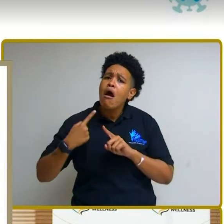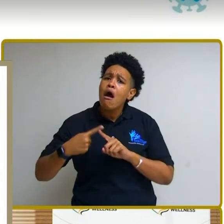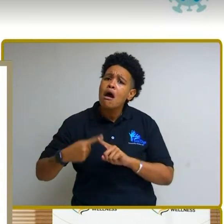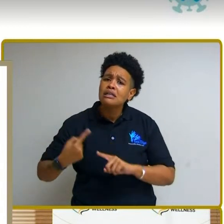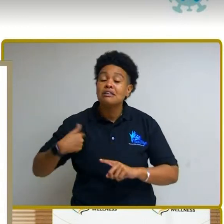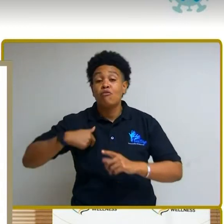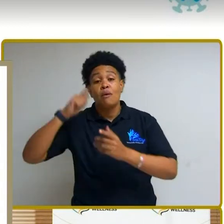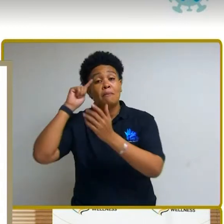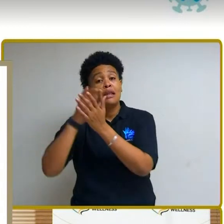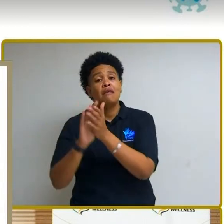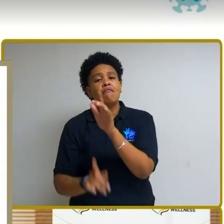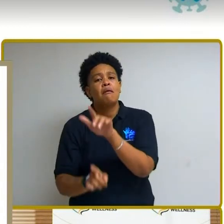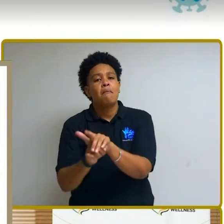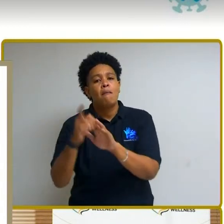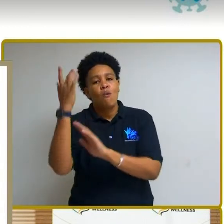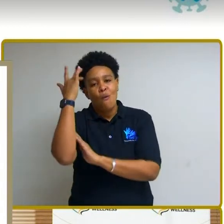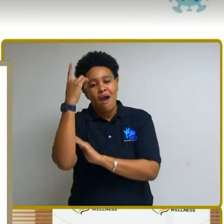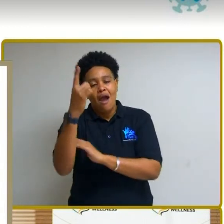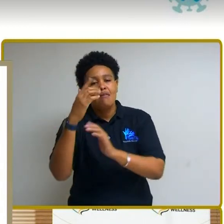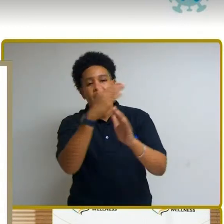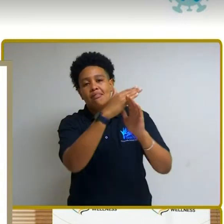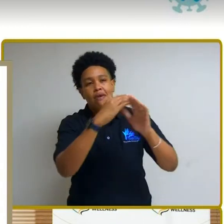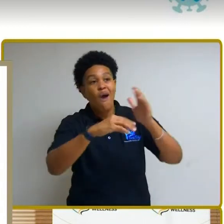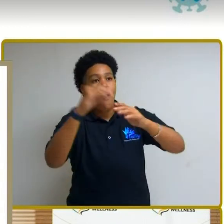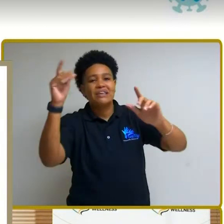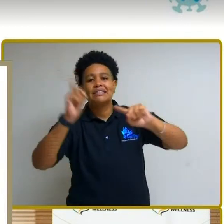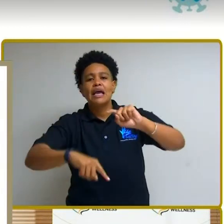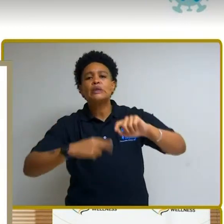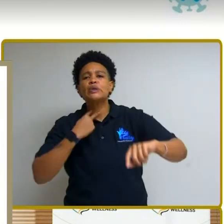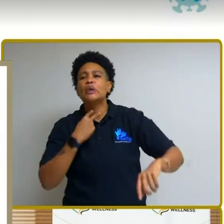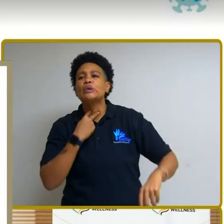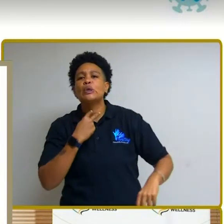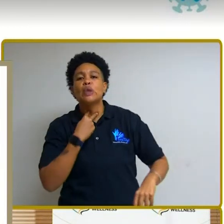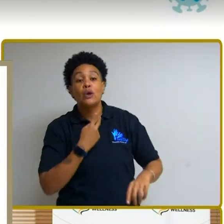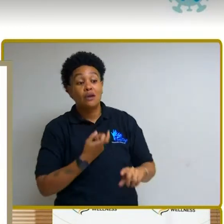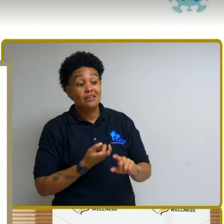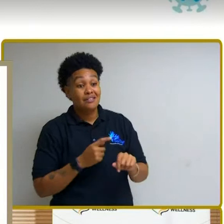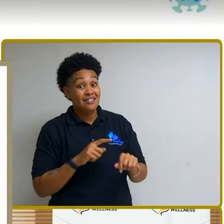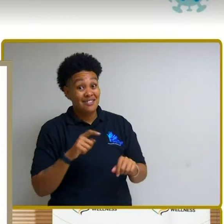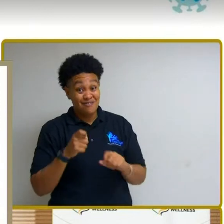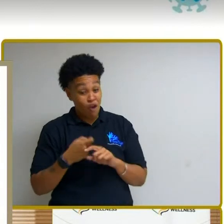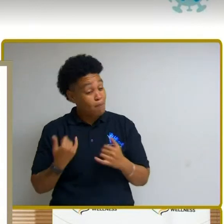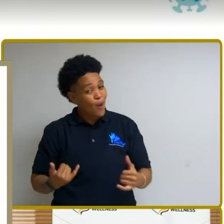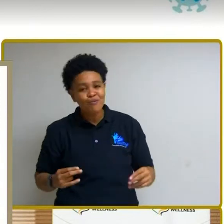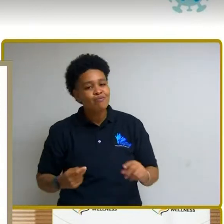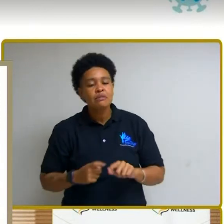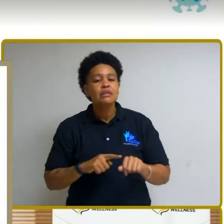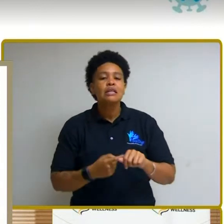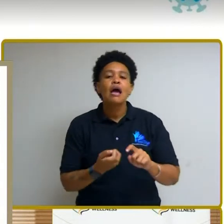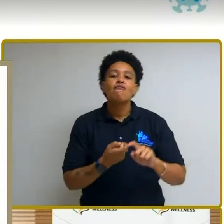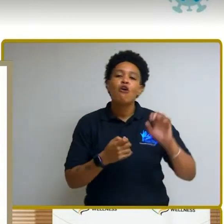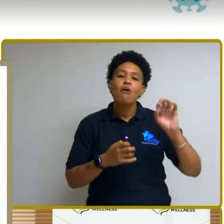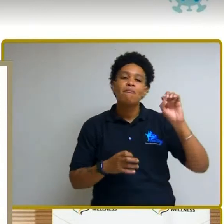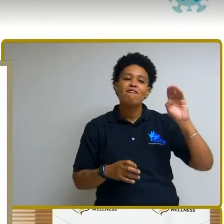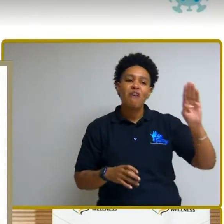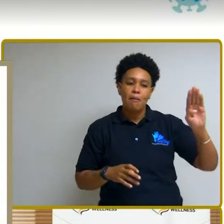are coming out of the restrictions that were imposed from as early as February. Now, to get us below the